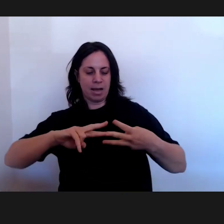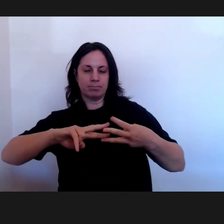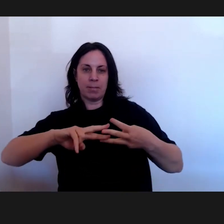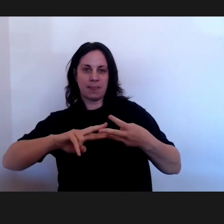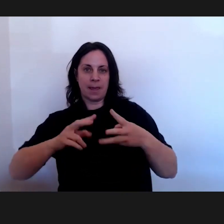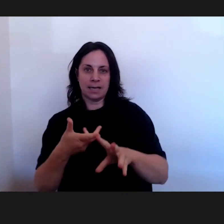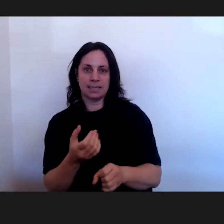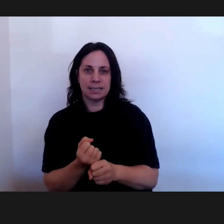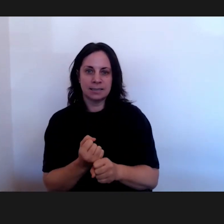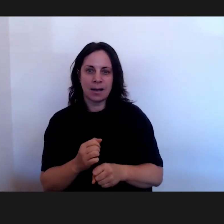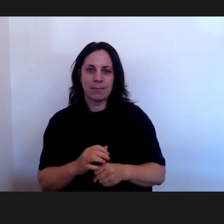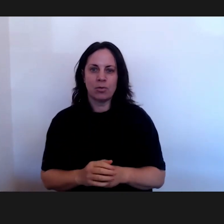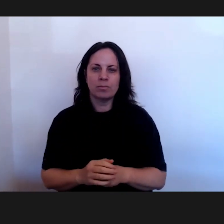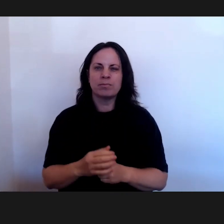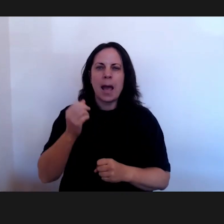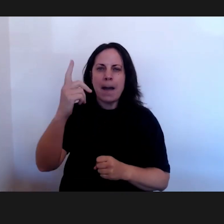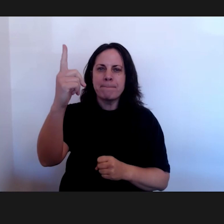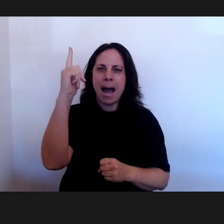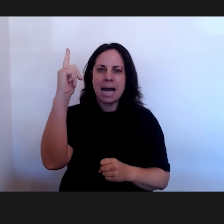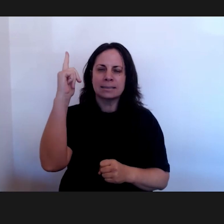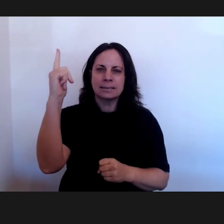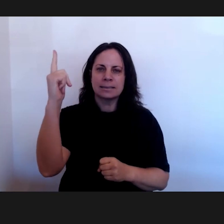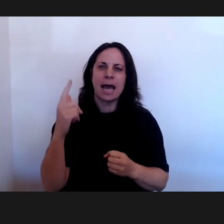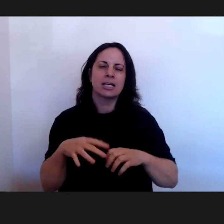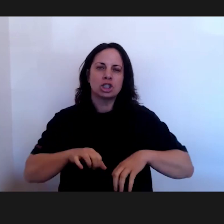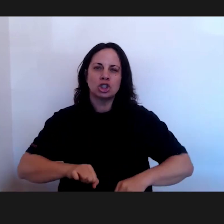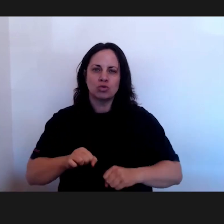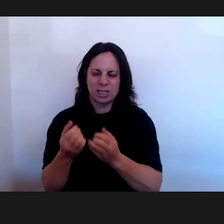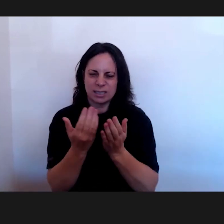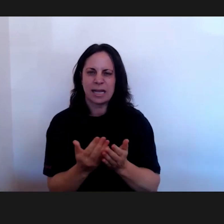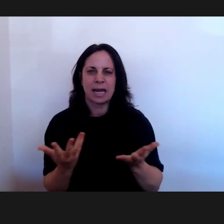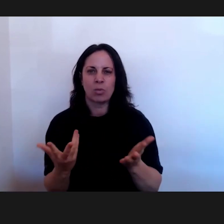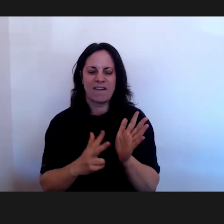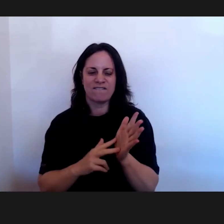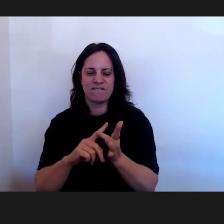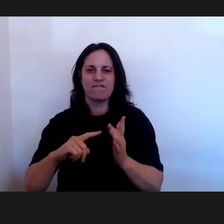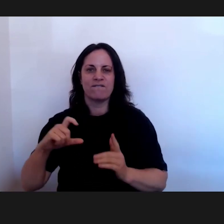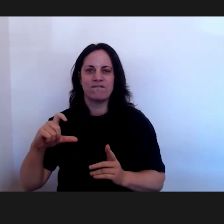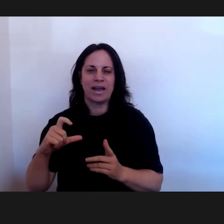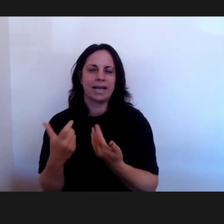some master's students at Victoria University, and they